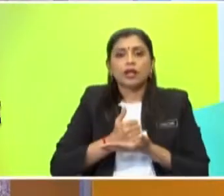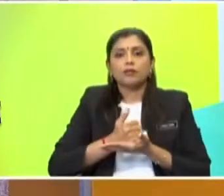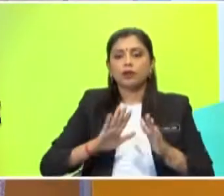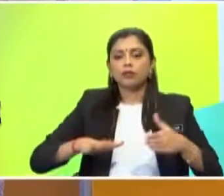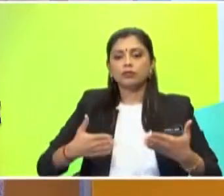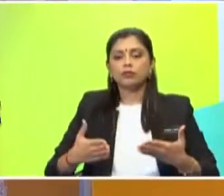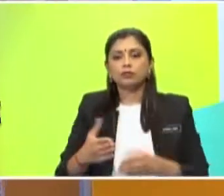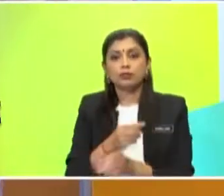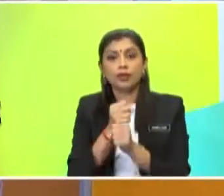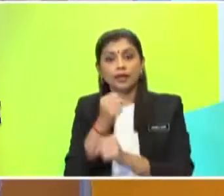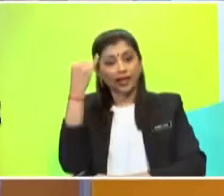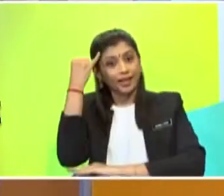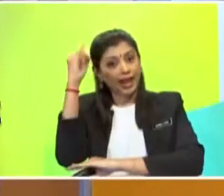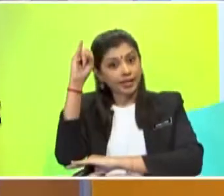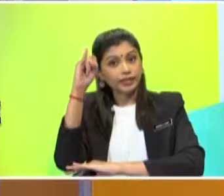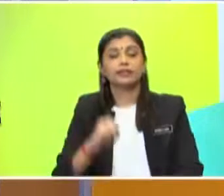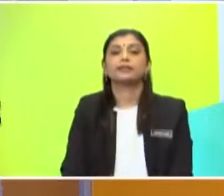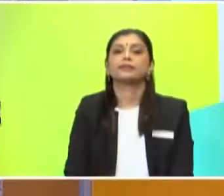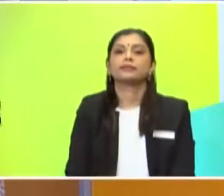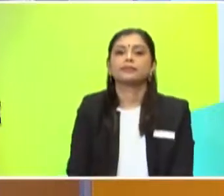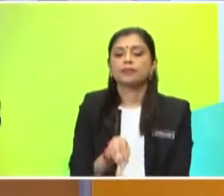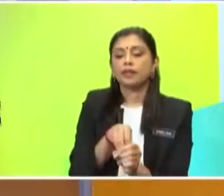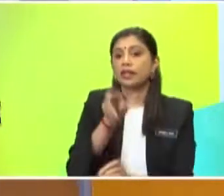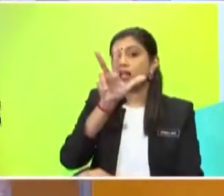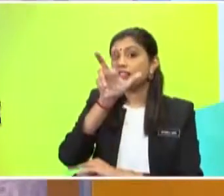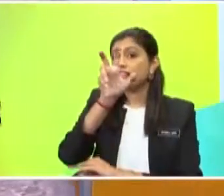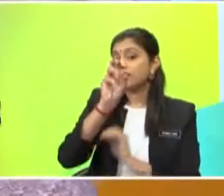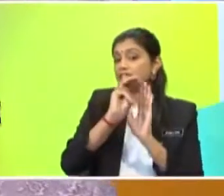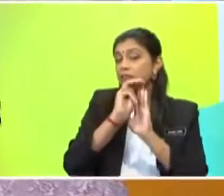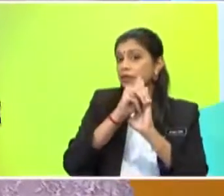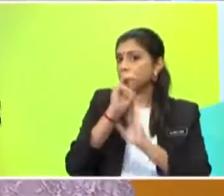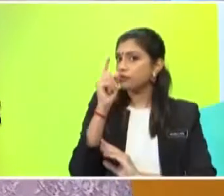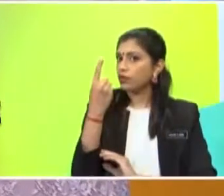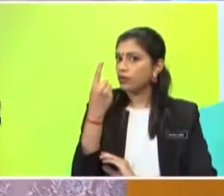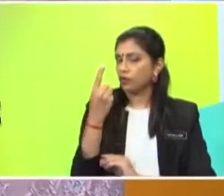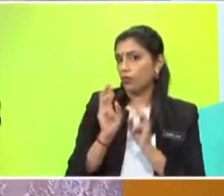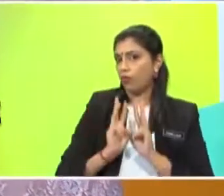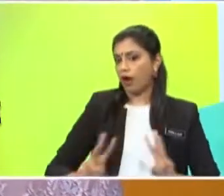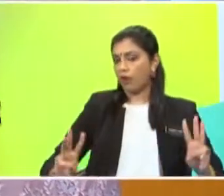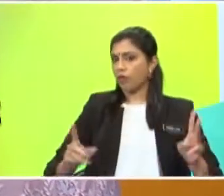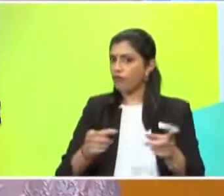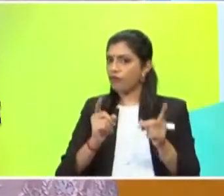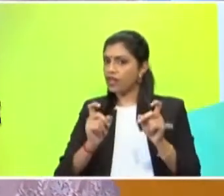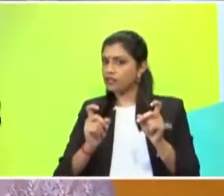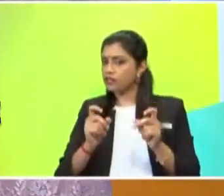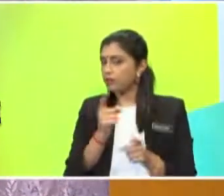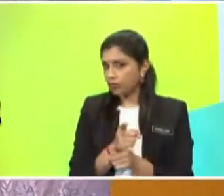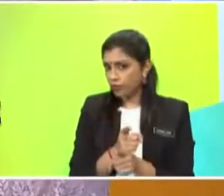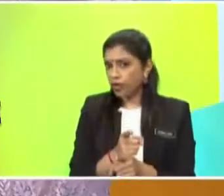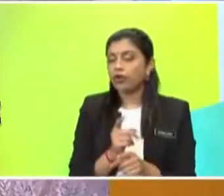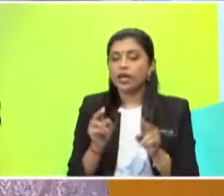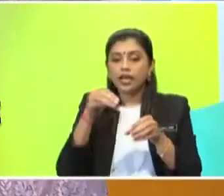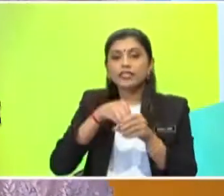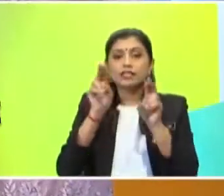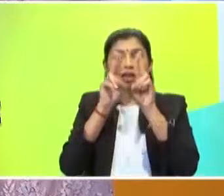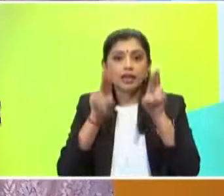ideas within 30 minutes. Oh, okay. Yes, because we have 30 minutes for our all writing practices and tasks in exam. All right?